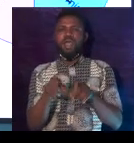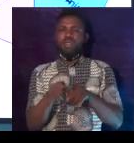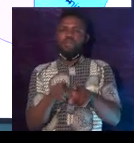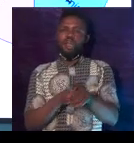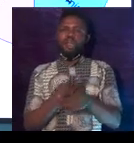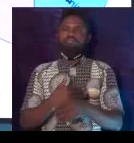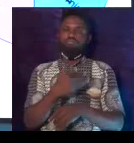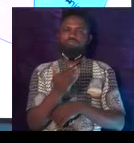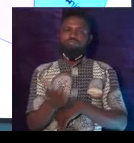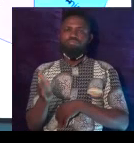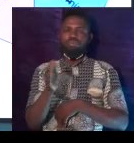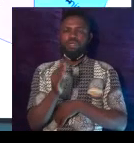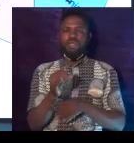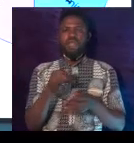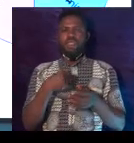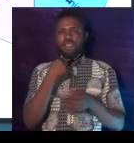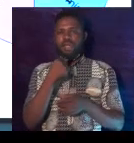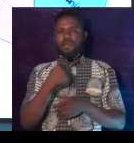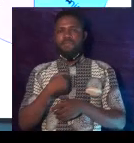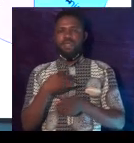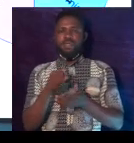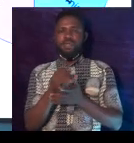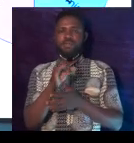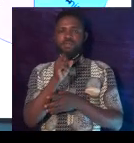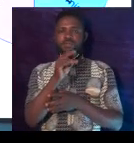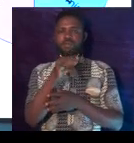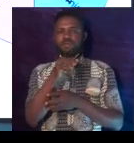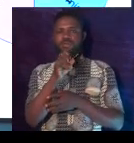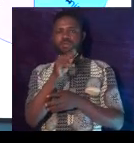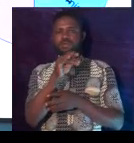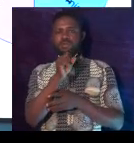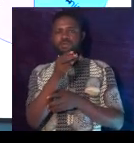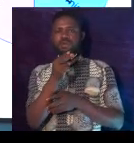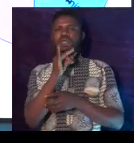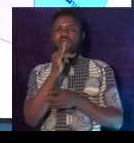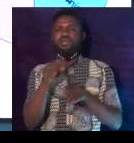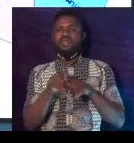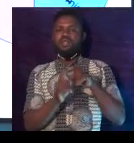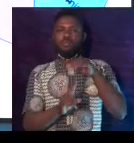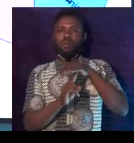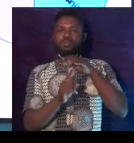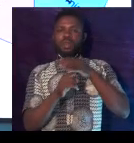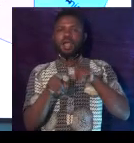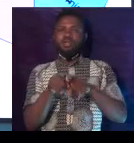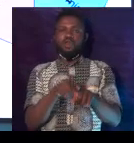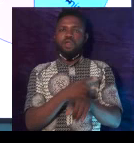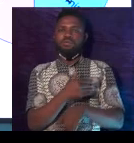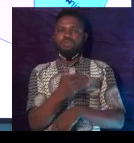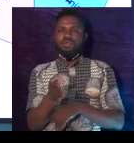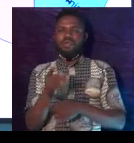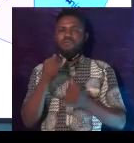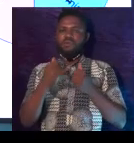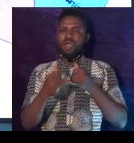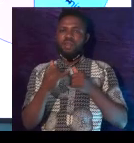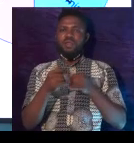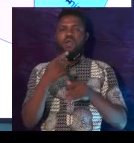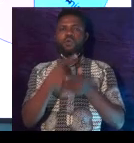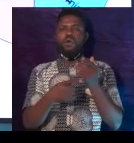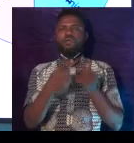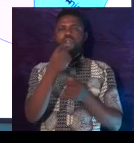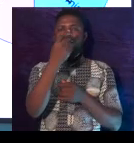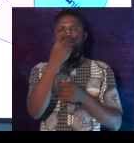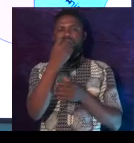tennis pie, telling me that squash is as popular as lawn tennis. And finally,